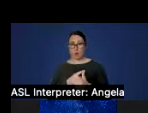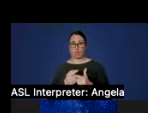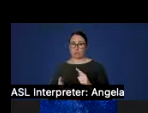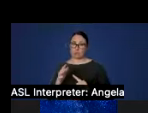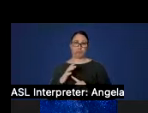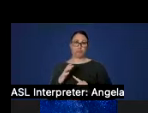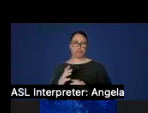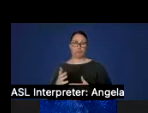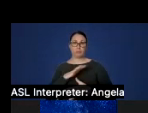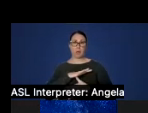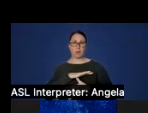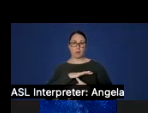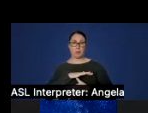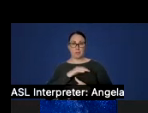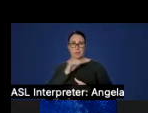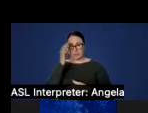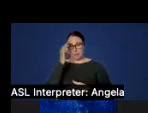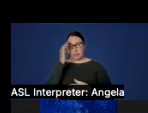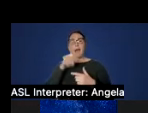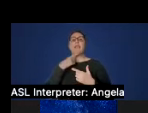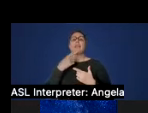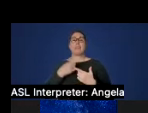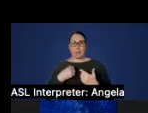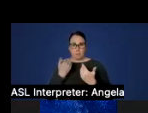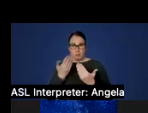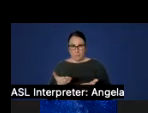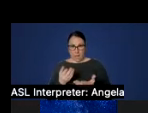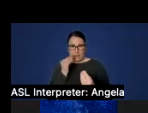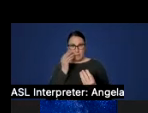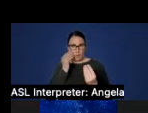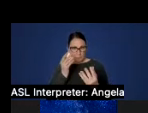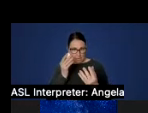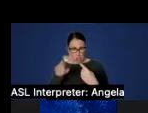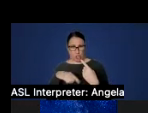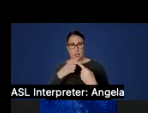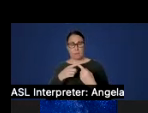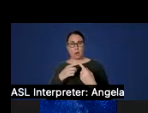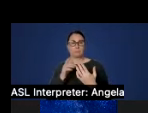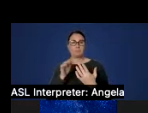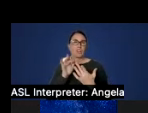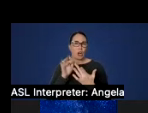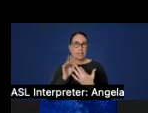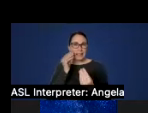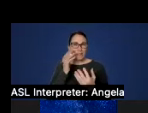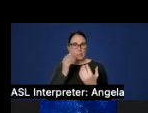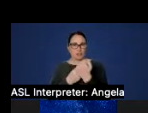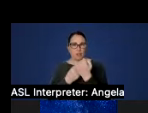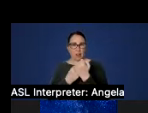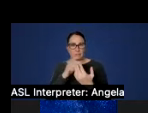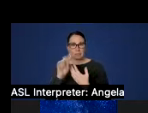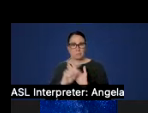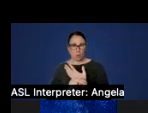And then provide information on contact information for advocacy program. And